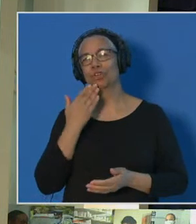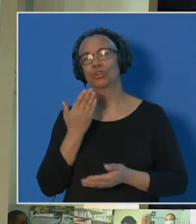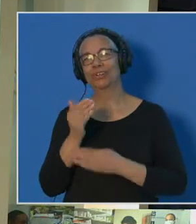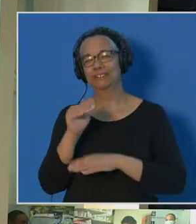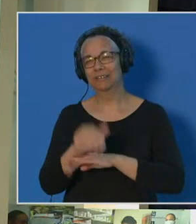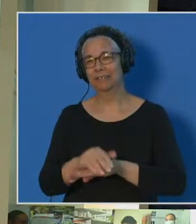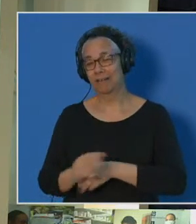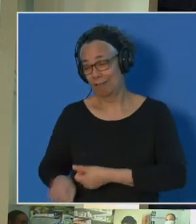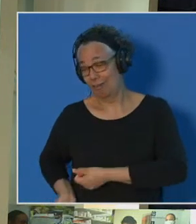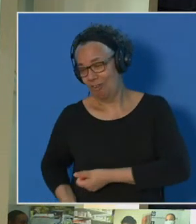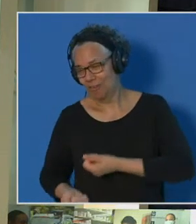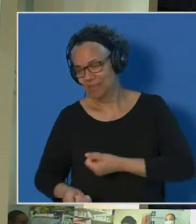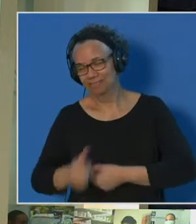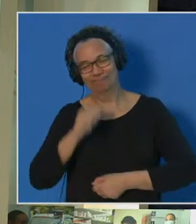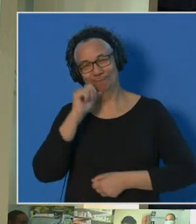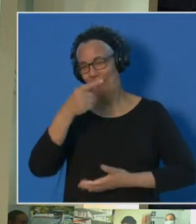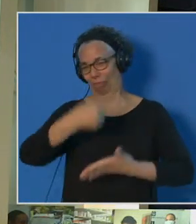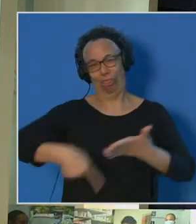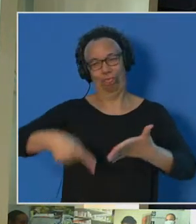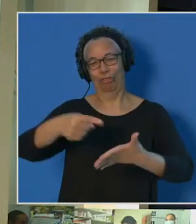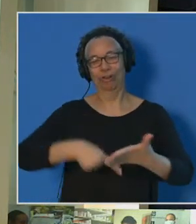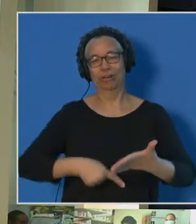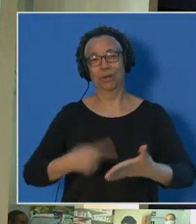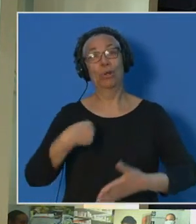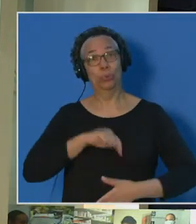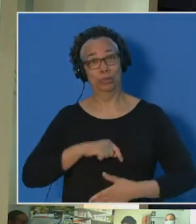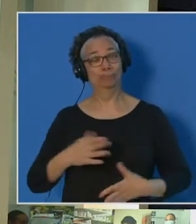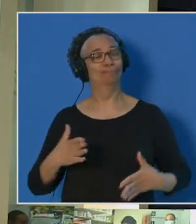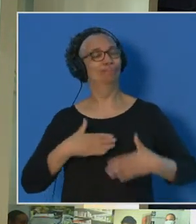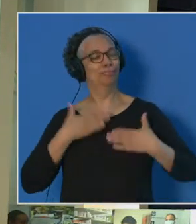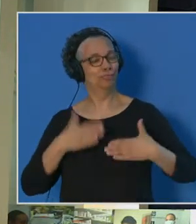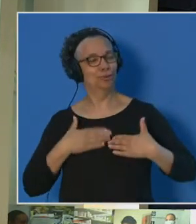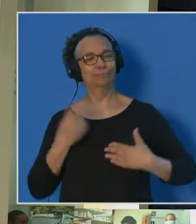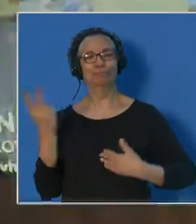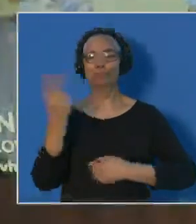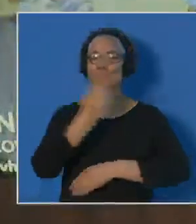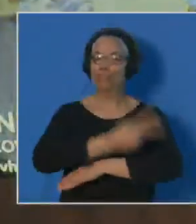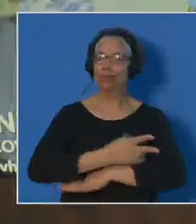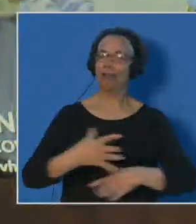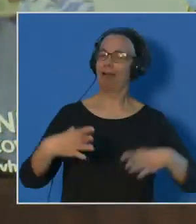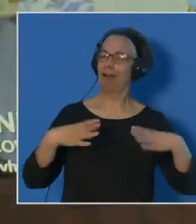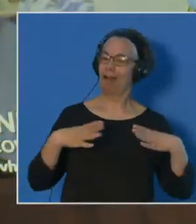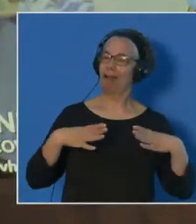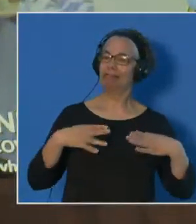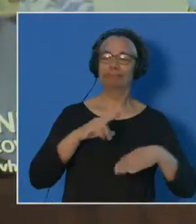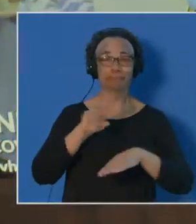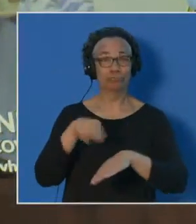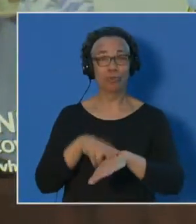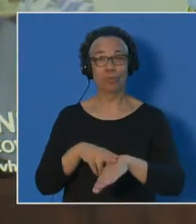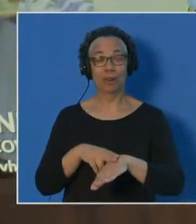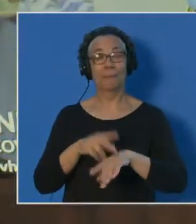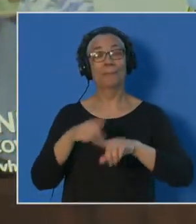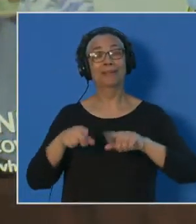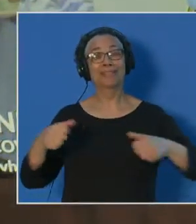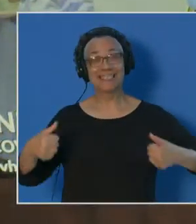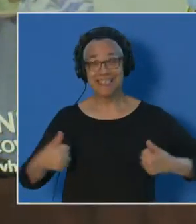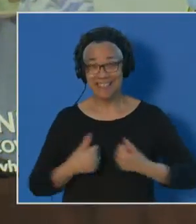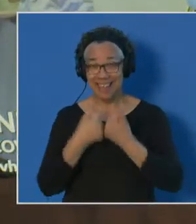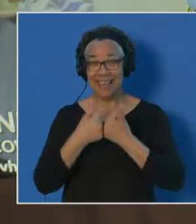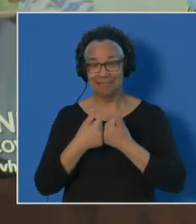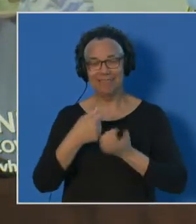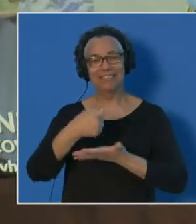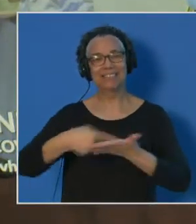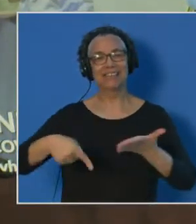canceled. We will enjoy our 2-day holiday, as is our normal tradition. The game was canceled by